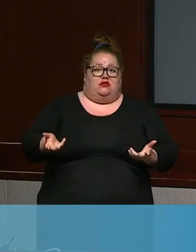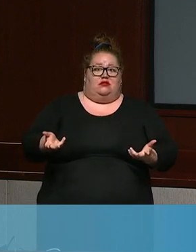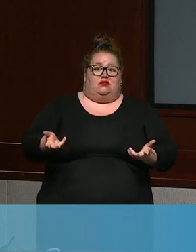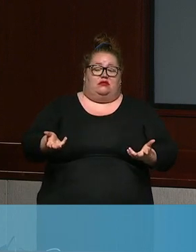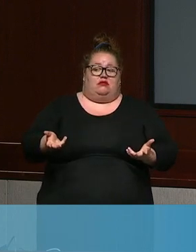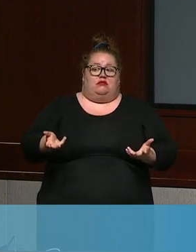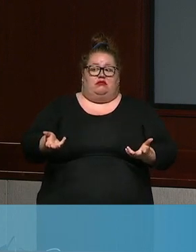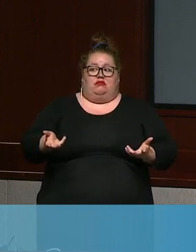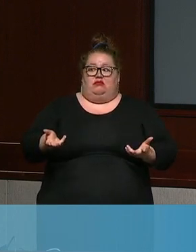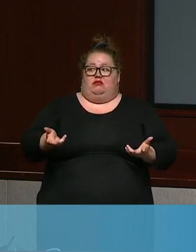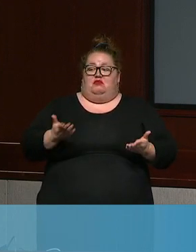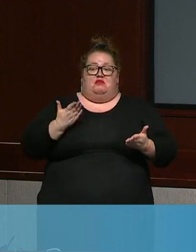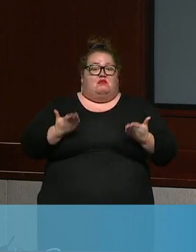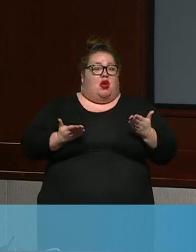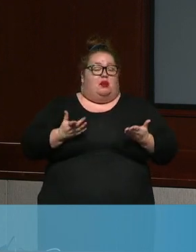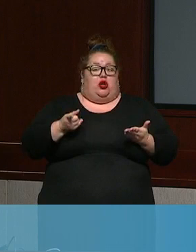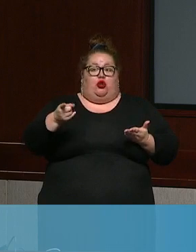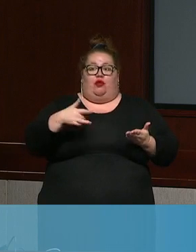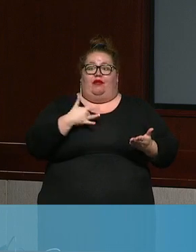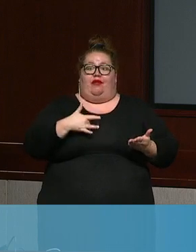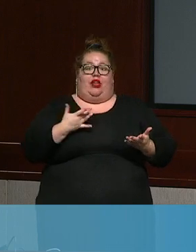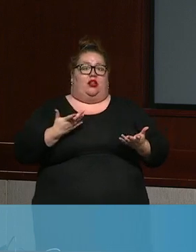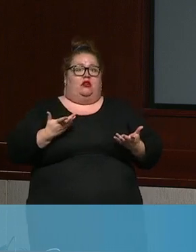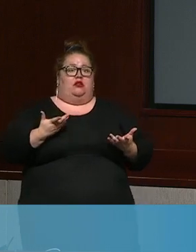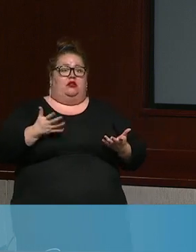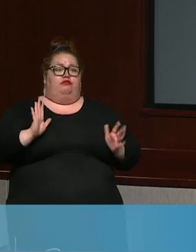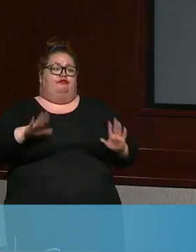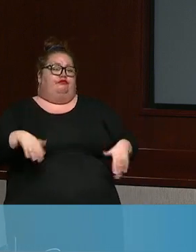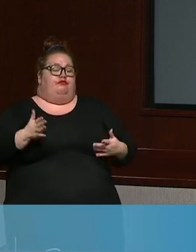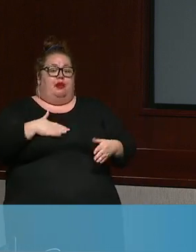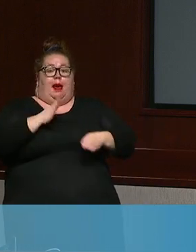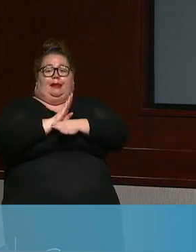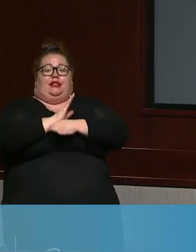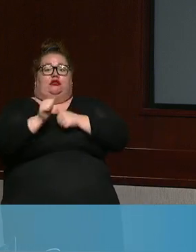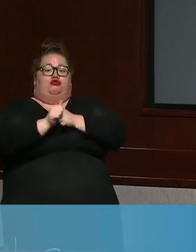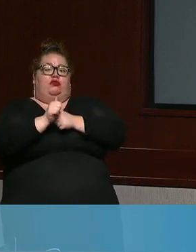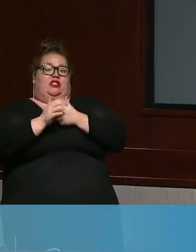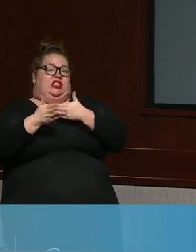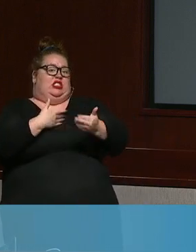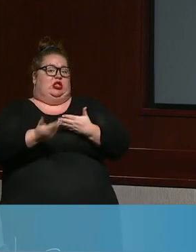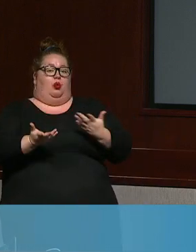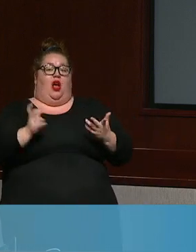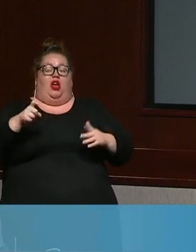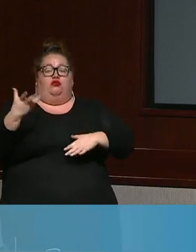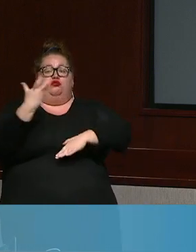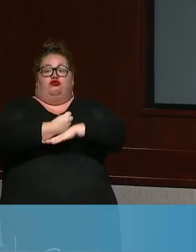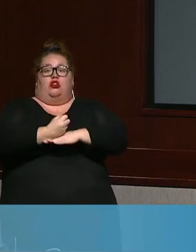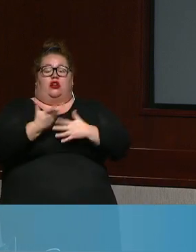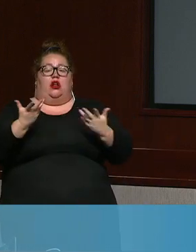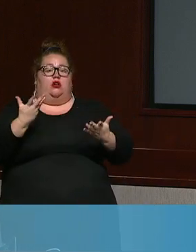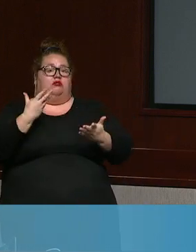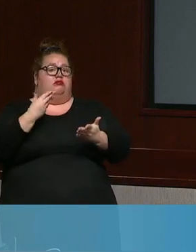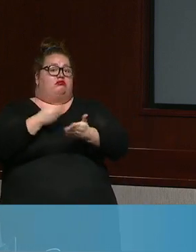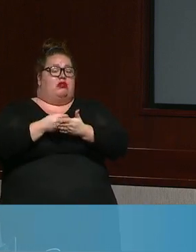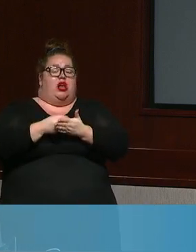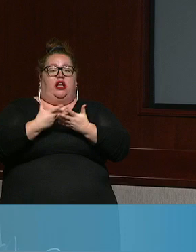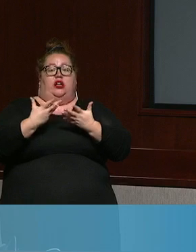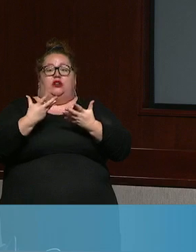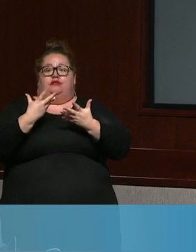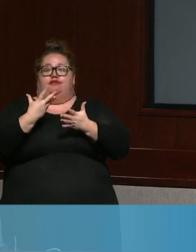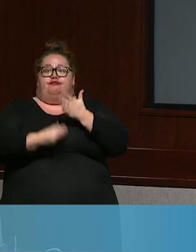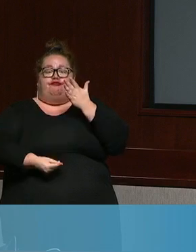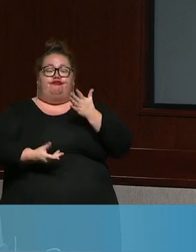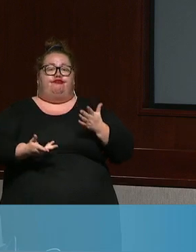Some could argue that you're risking your business already because you're having to close down, and I get that. But if you're not